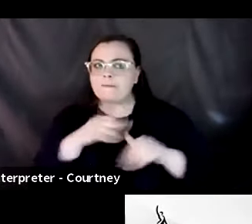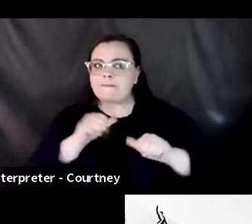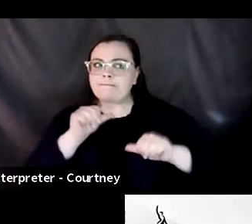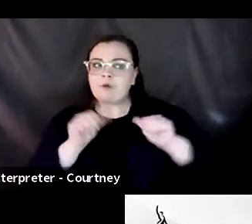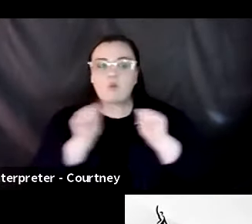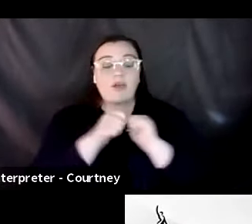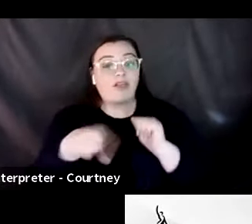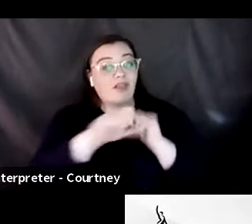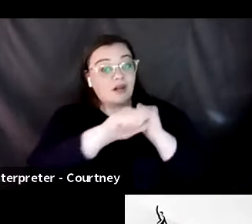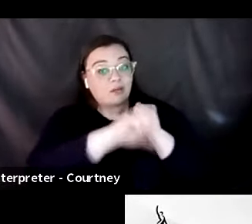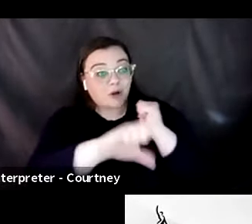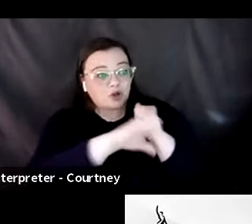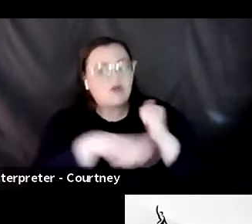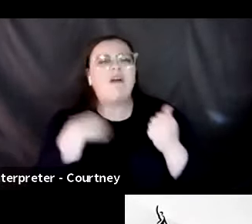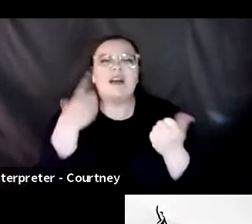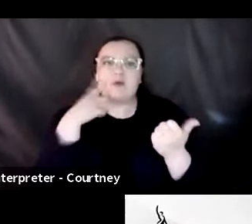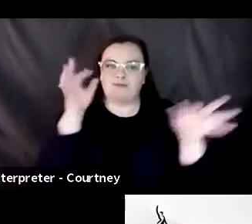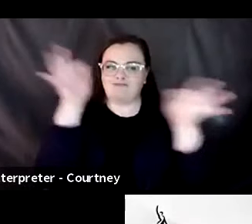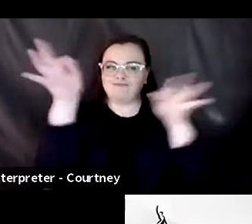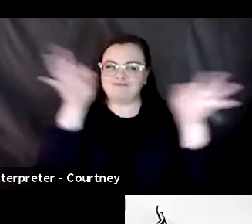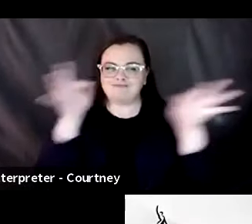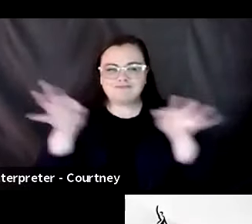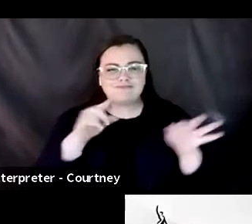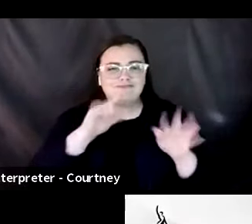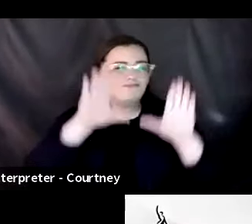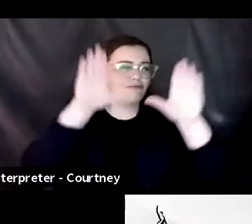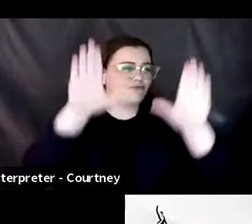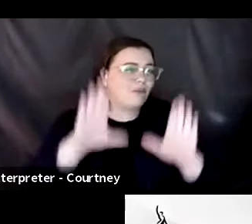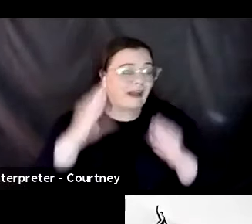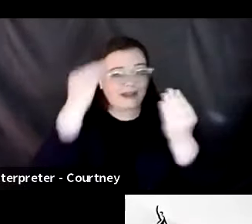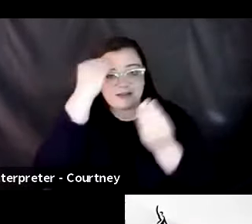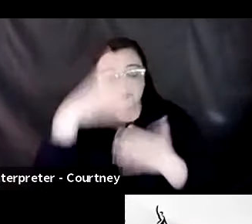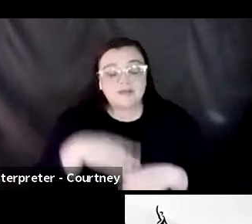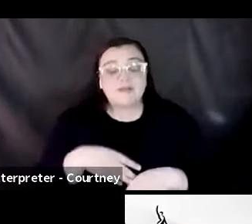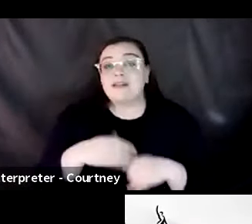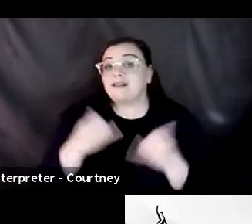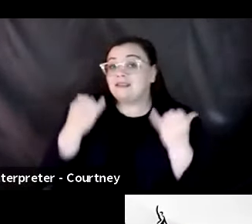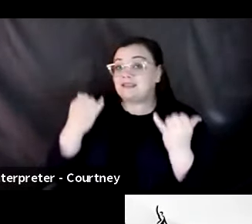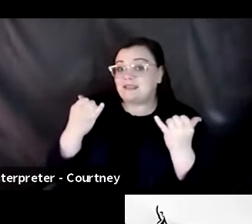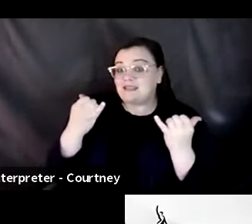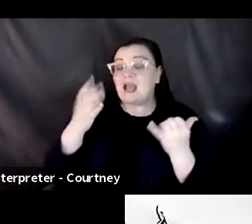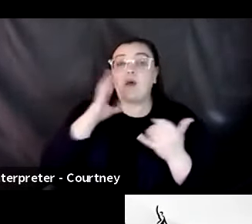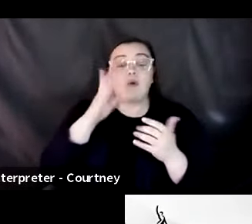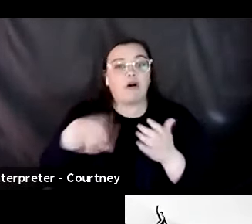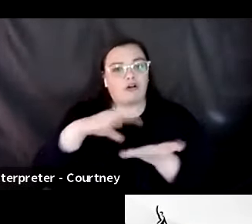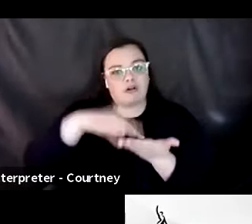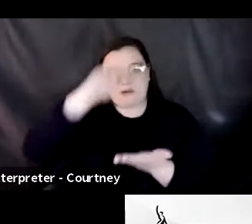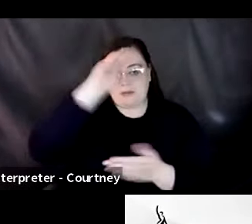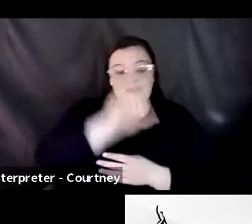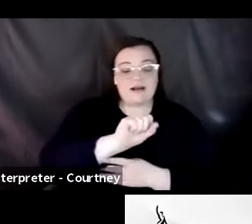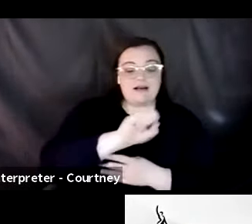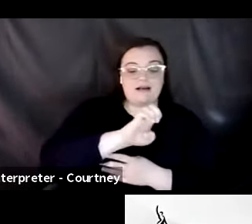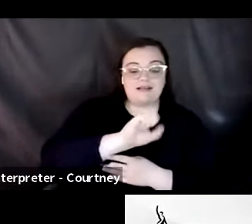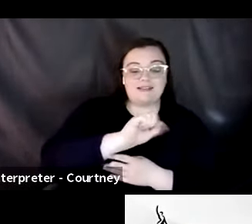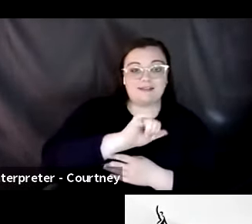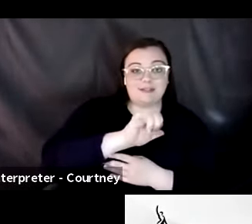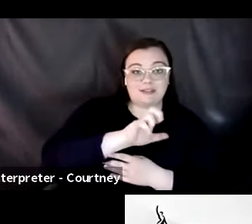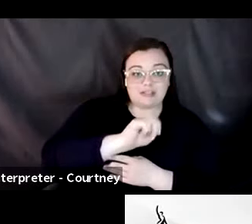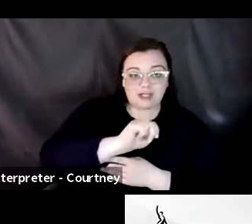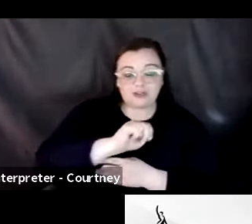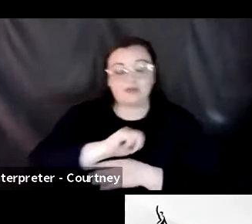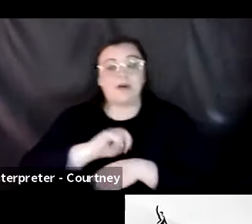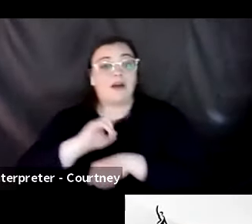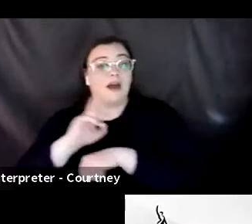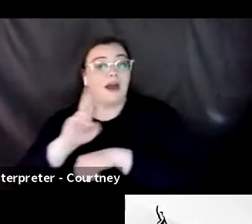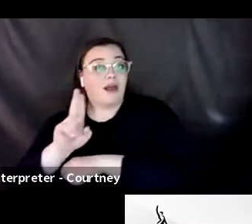this virtual event, you're going to also have the opportunity to learn about how session and use are calculated, working conditions for